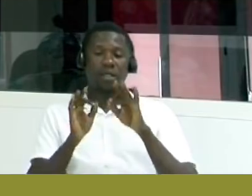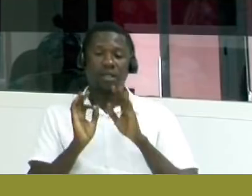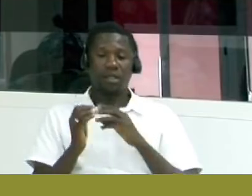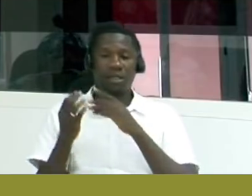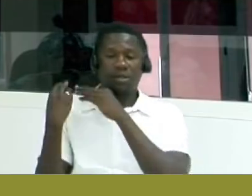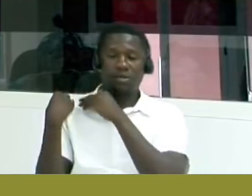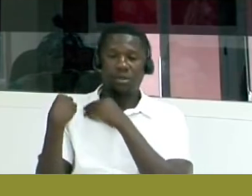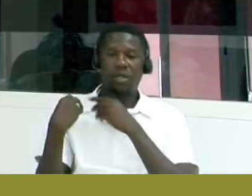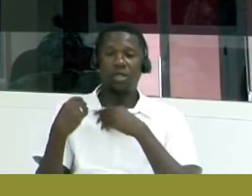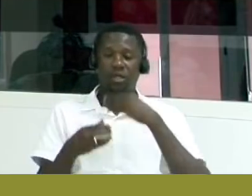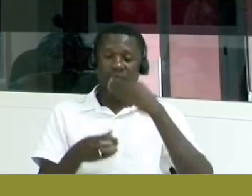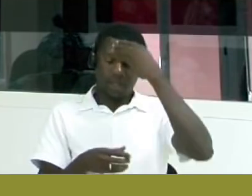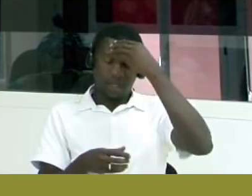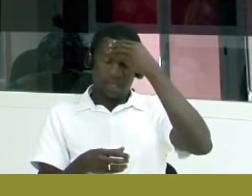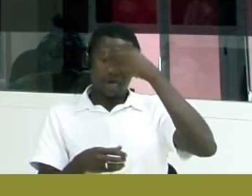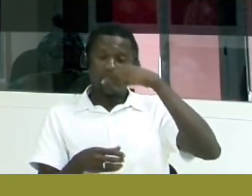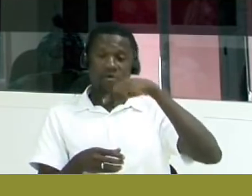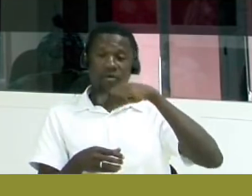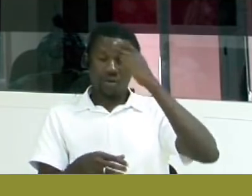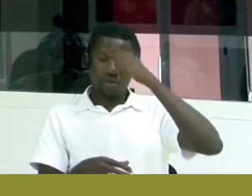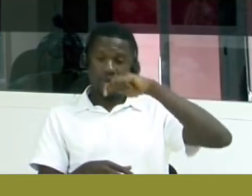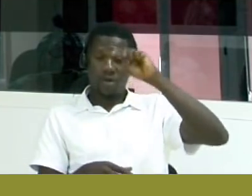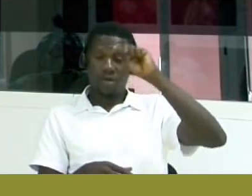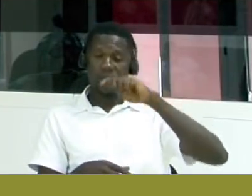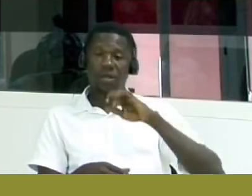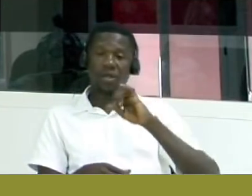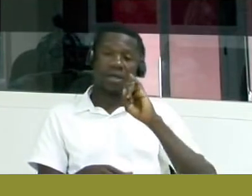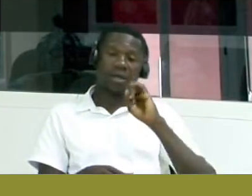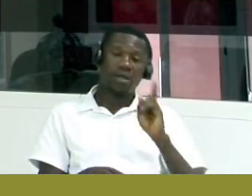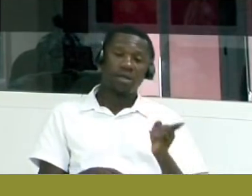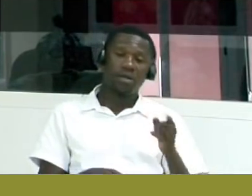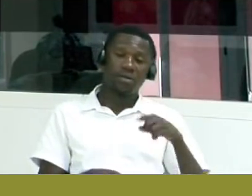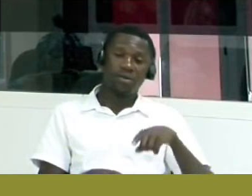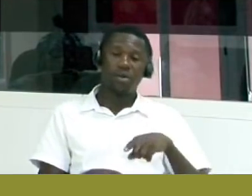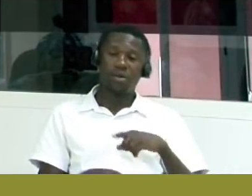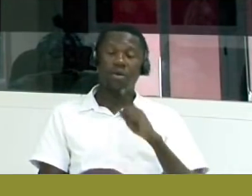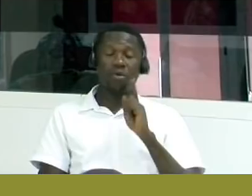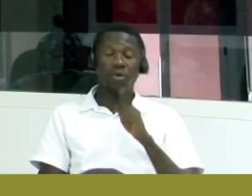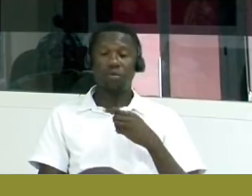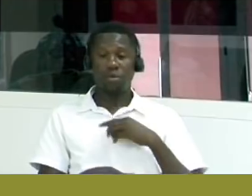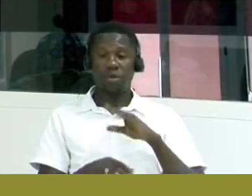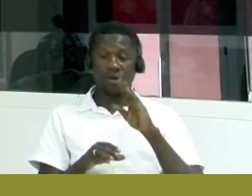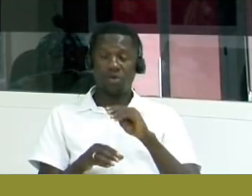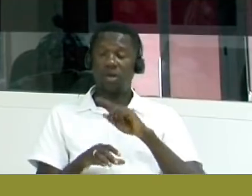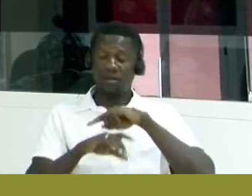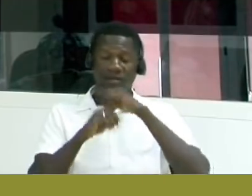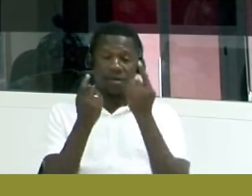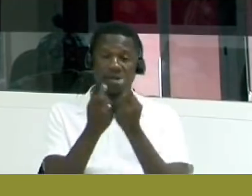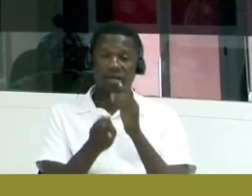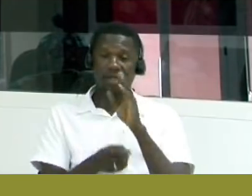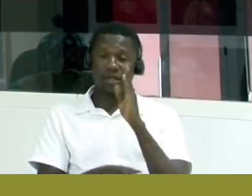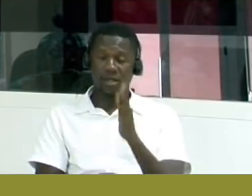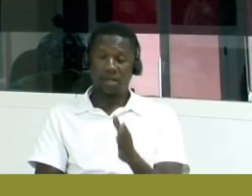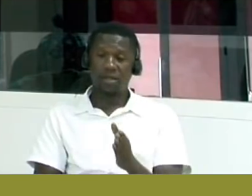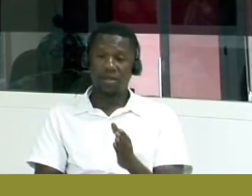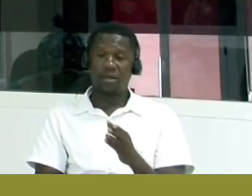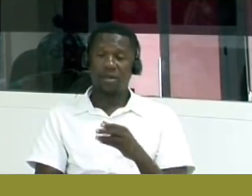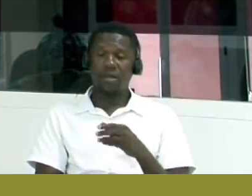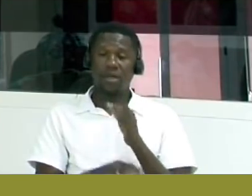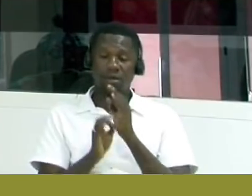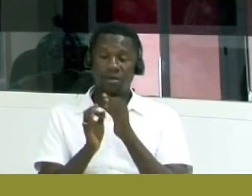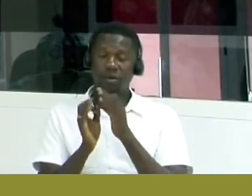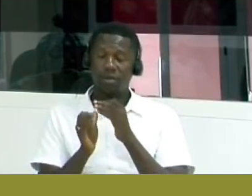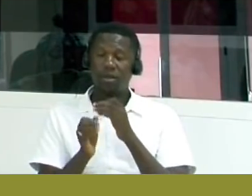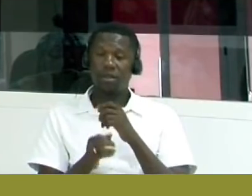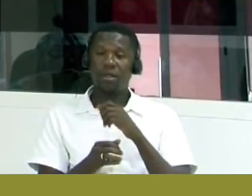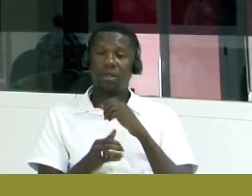the police, being IGP. Yes. But the but is, I did everything right. Got the commissioner of operations to do what is right. Now,